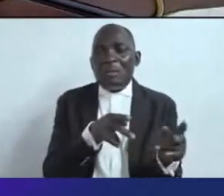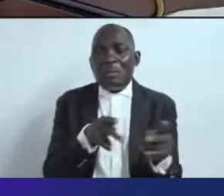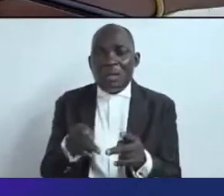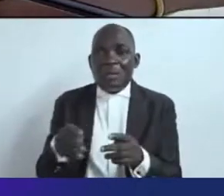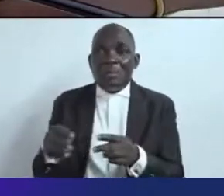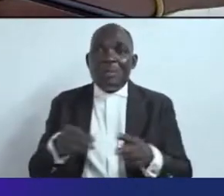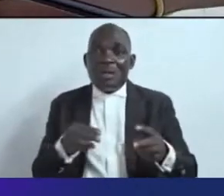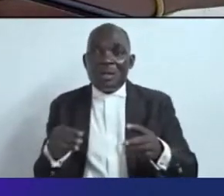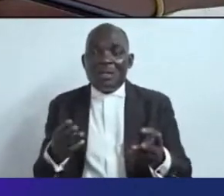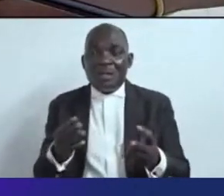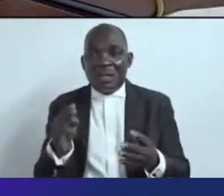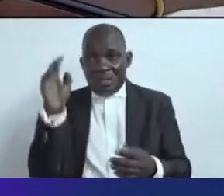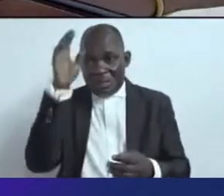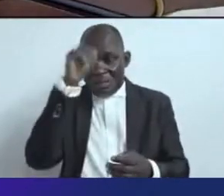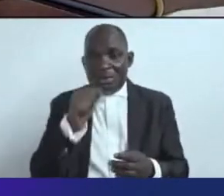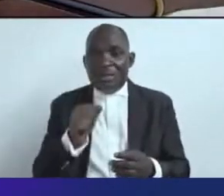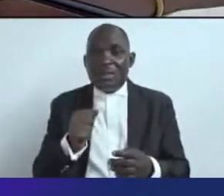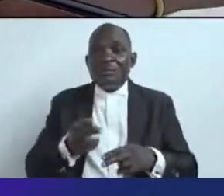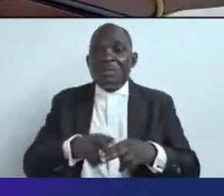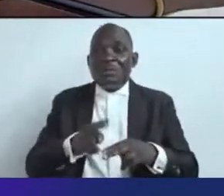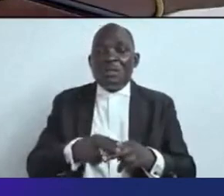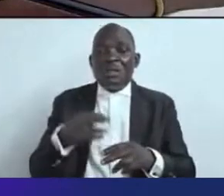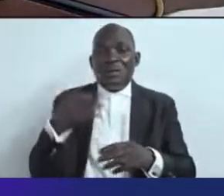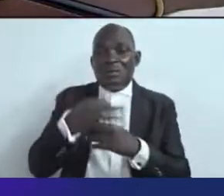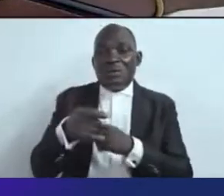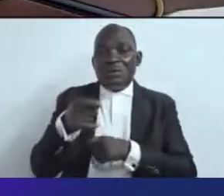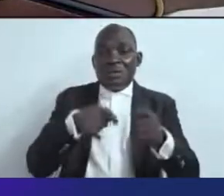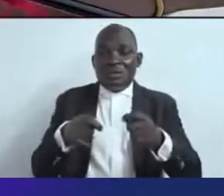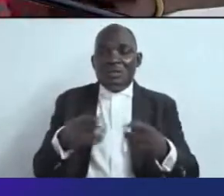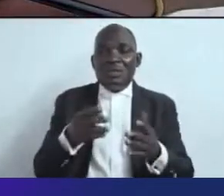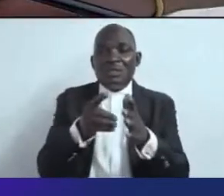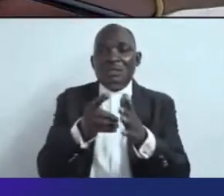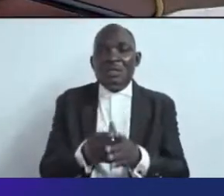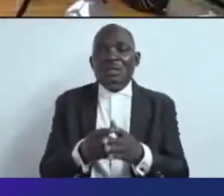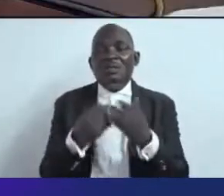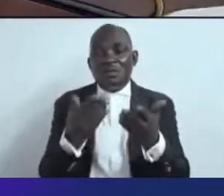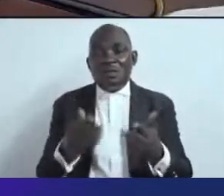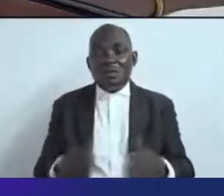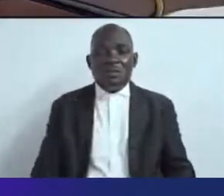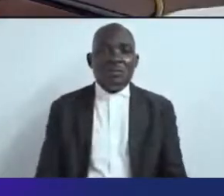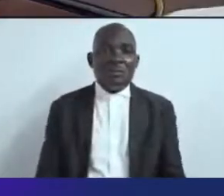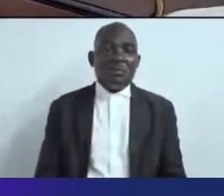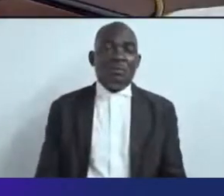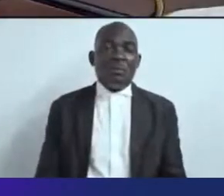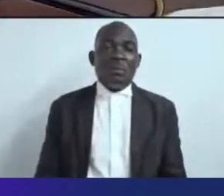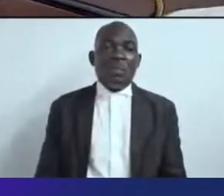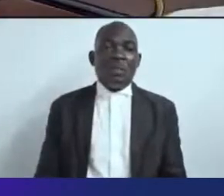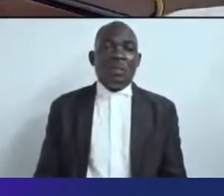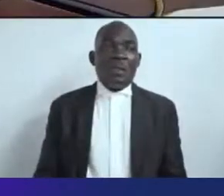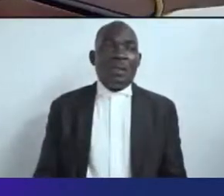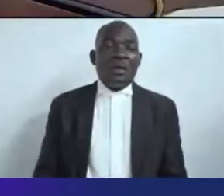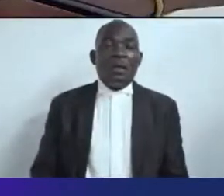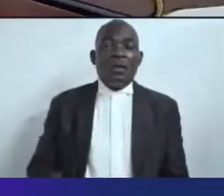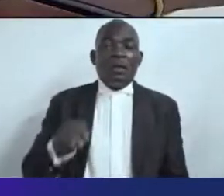manage the anticipated increase in foreign exchange demand? Thank you. Okay. Jennifer, thank you.